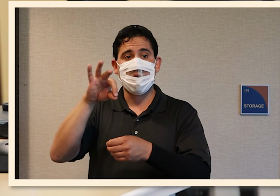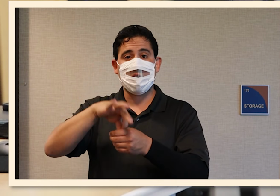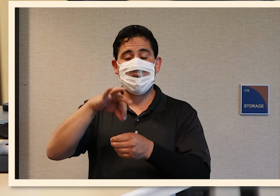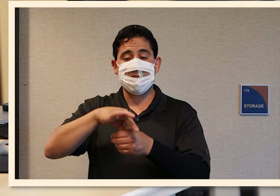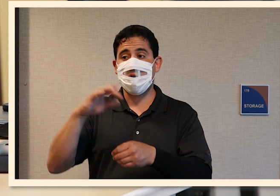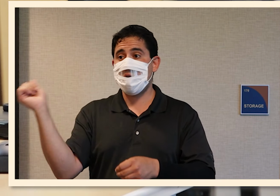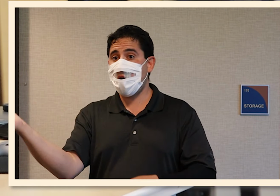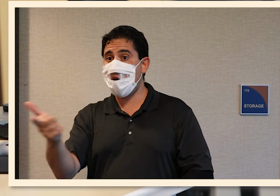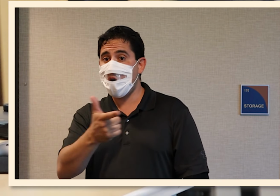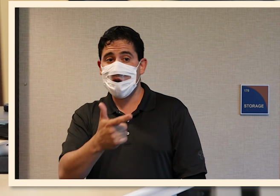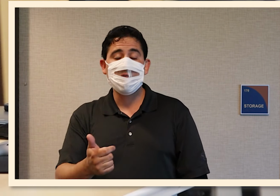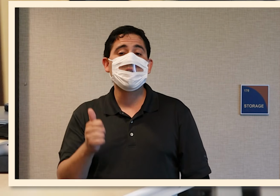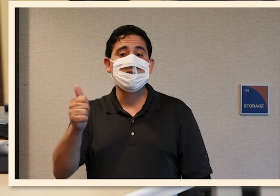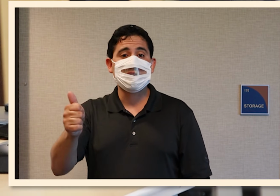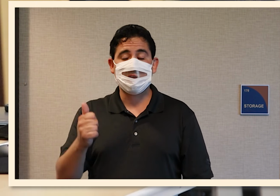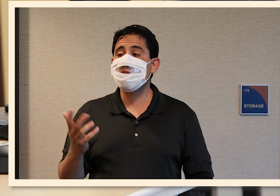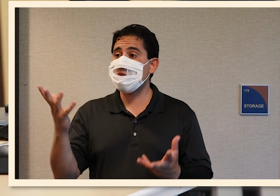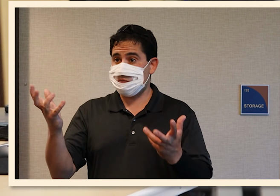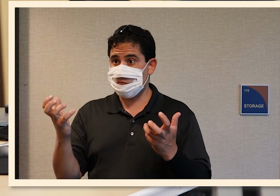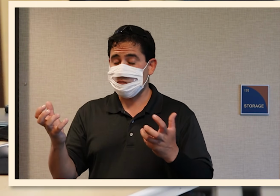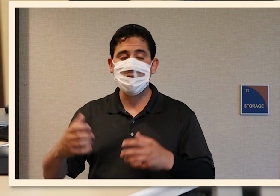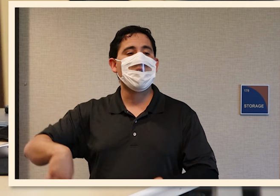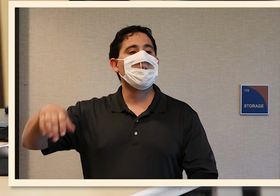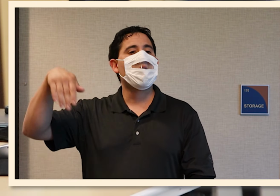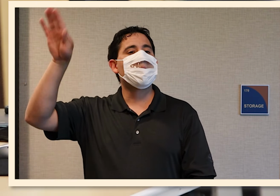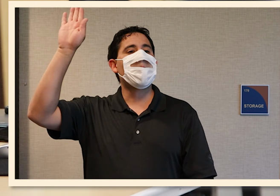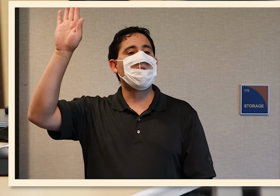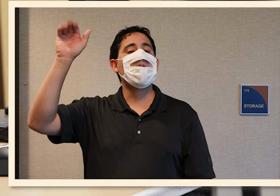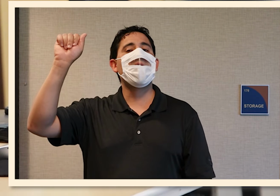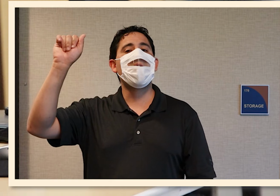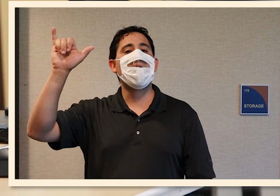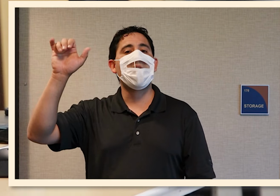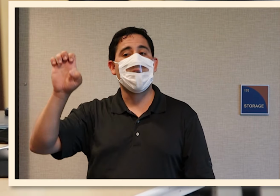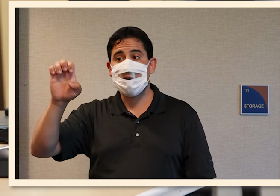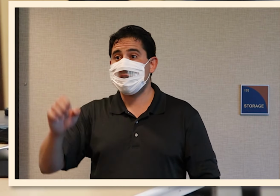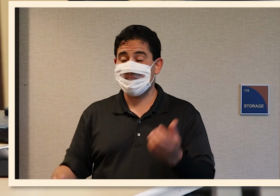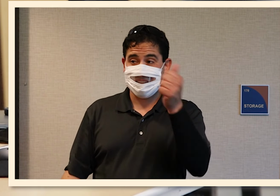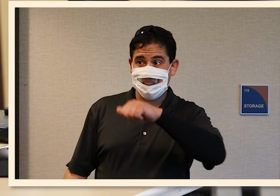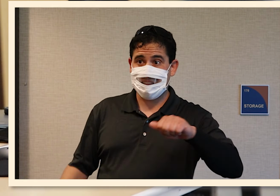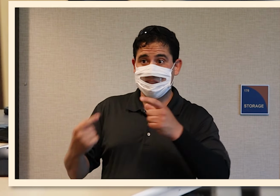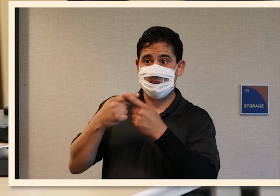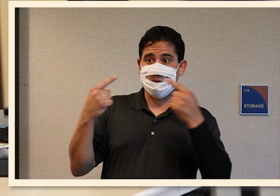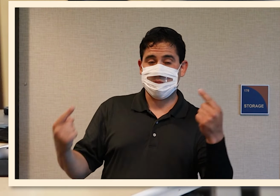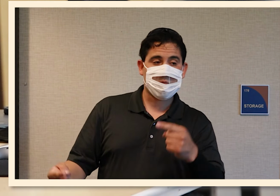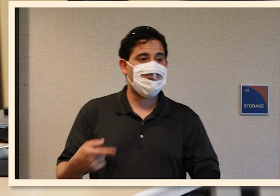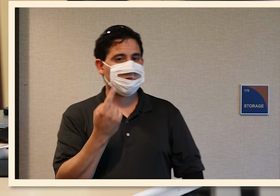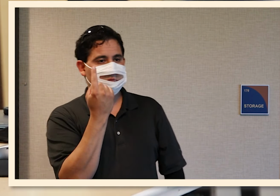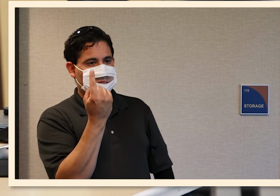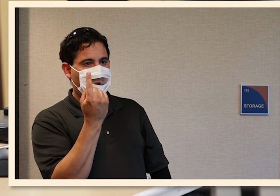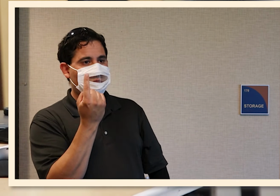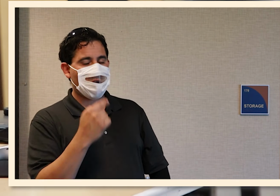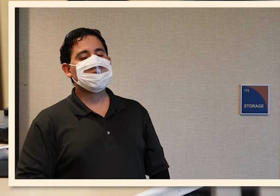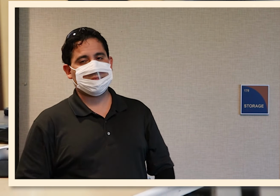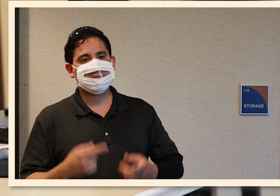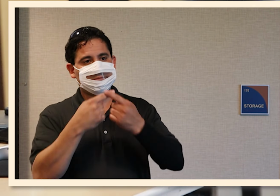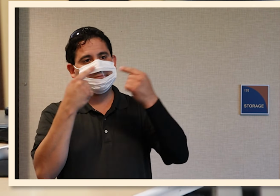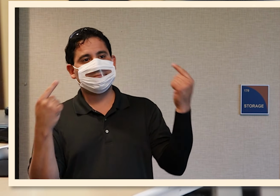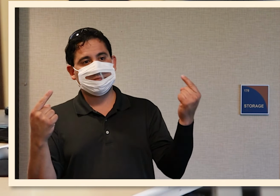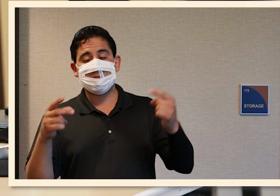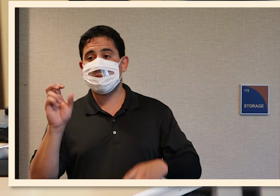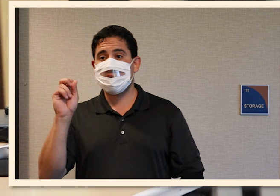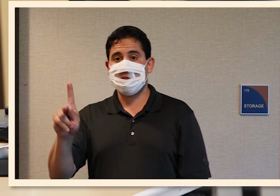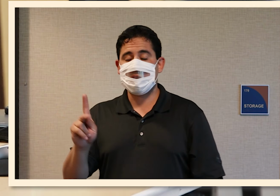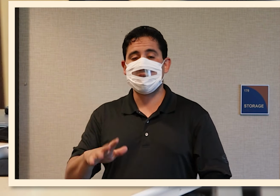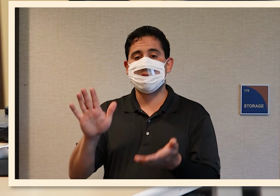all those in favor, please say aye. Aye. Any opposed? Aye. Okay. There we have it. In